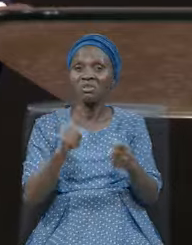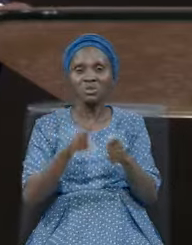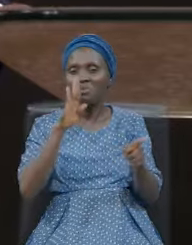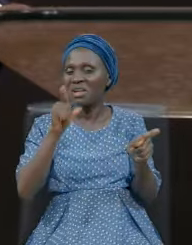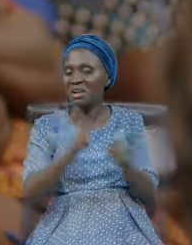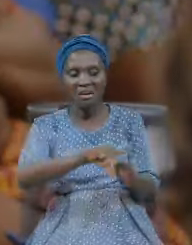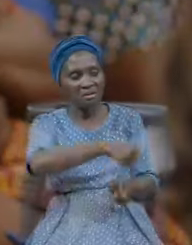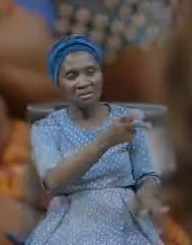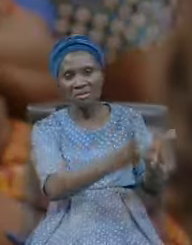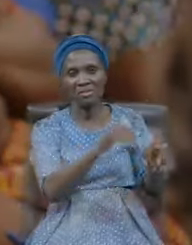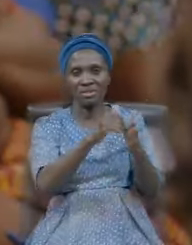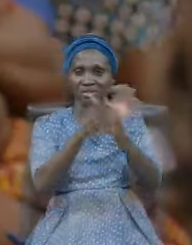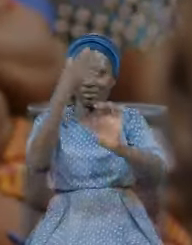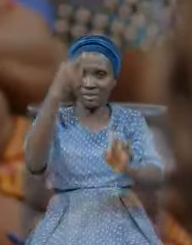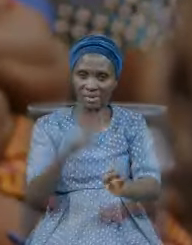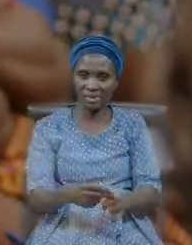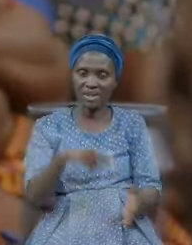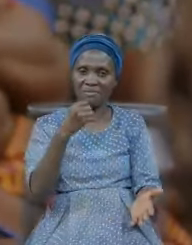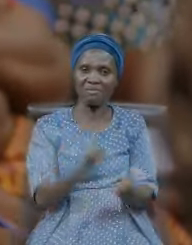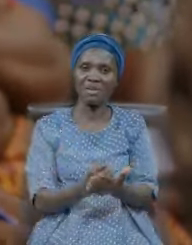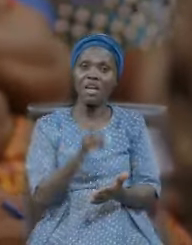other people. You will